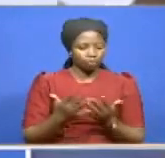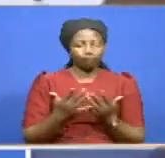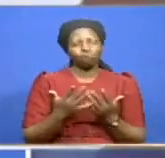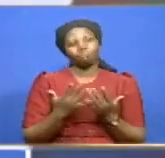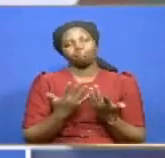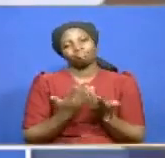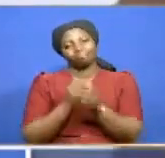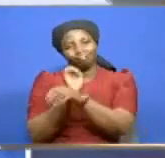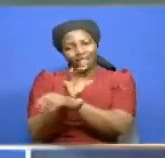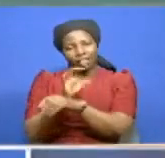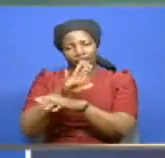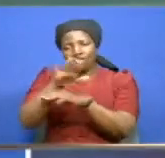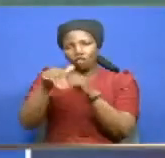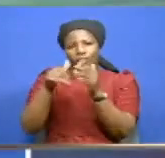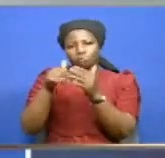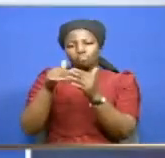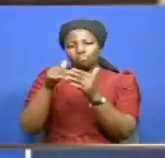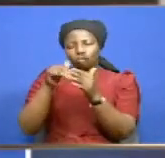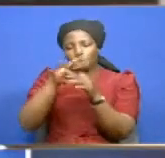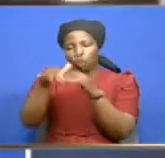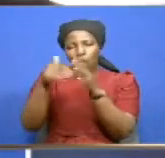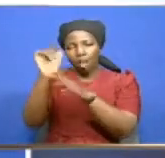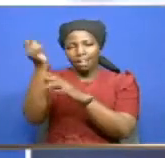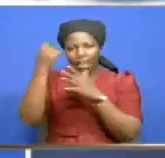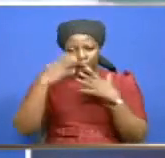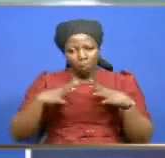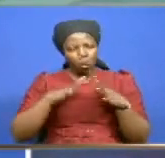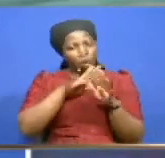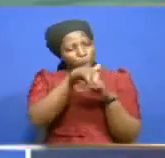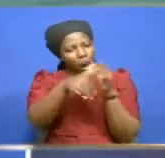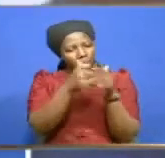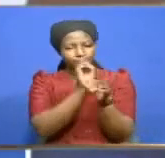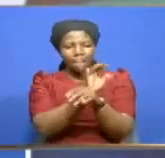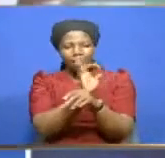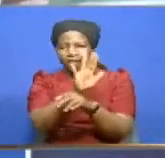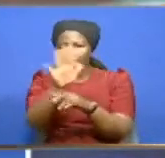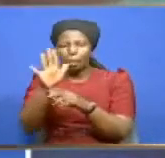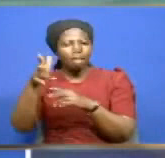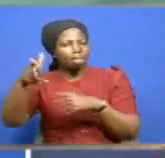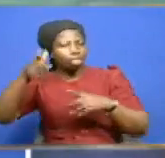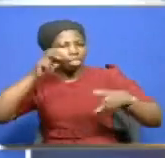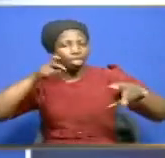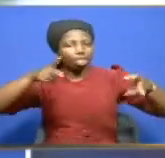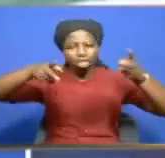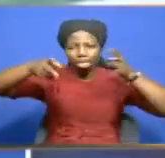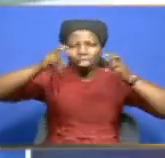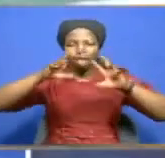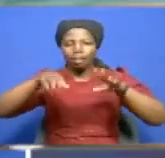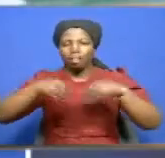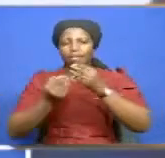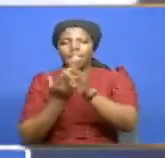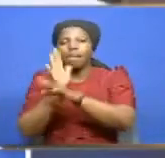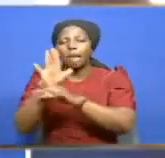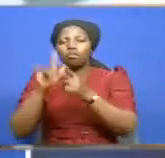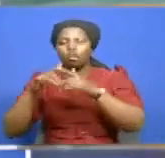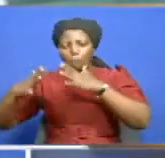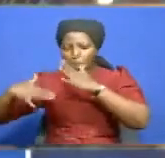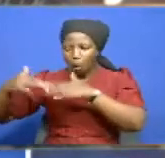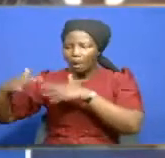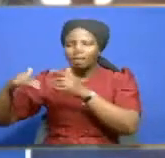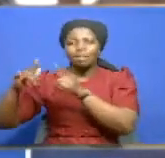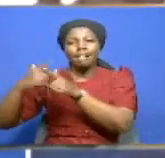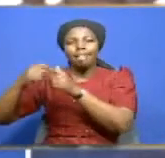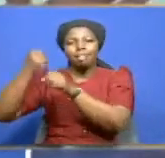mawaidha ya Wakenya wote yalisikizwa na ikarudishwa pale Bomas, ikaenda ikafanywa